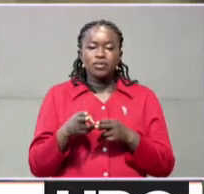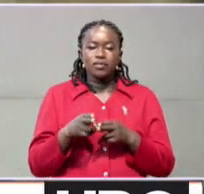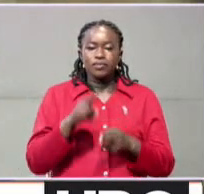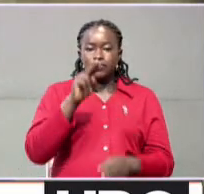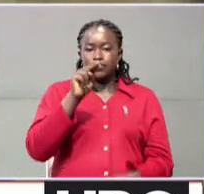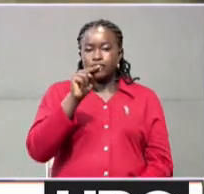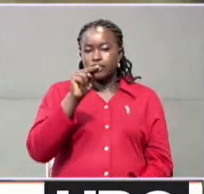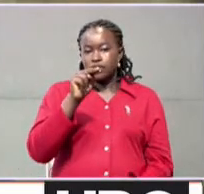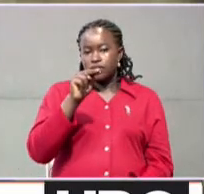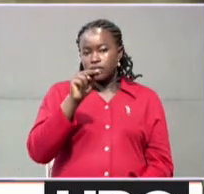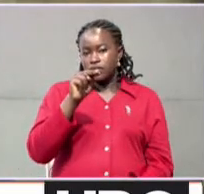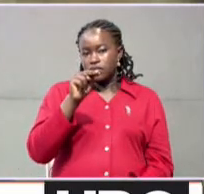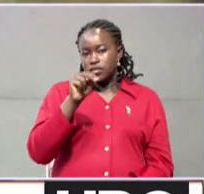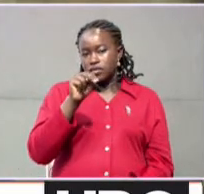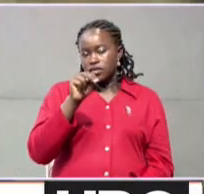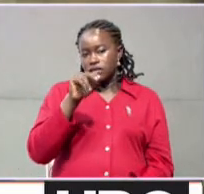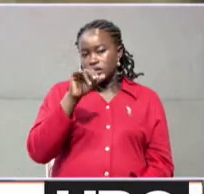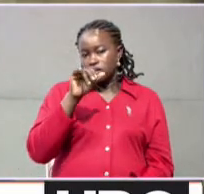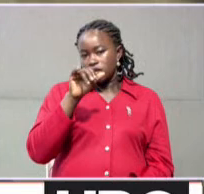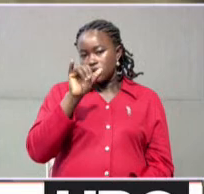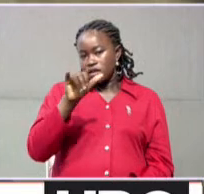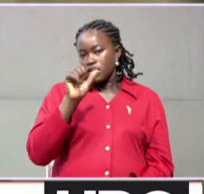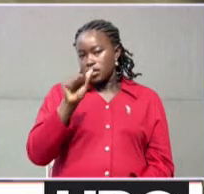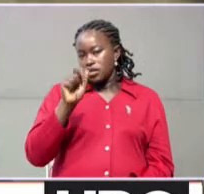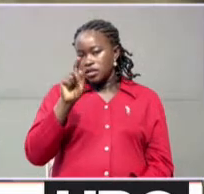nakato nakato